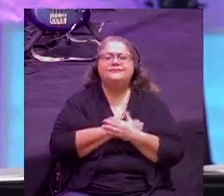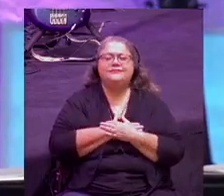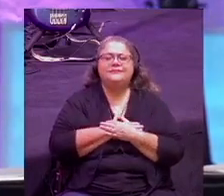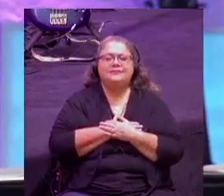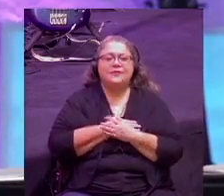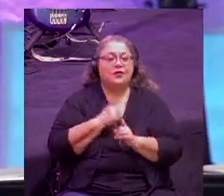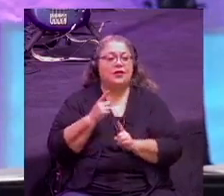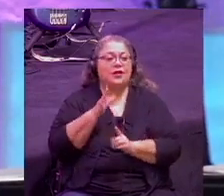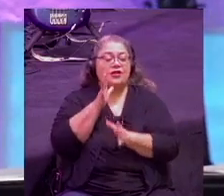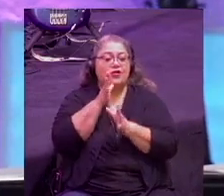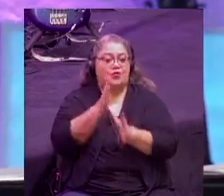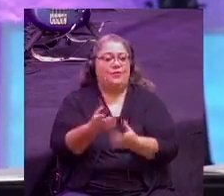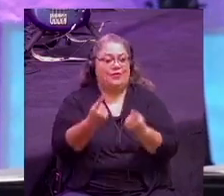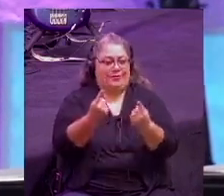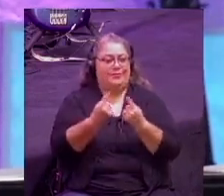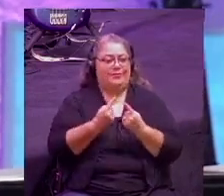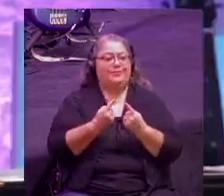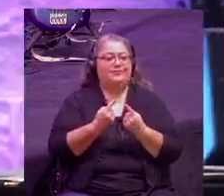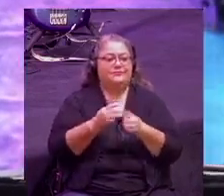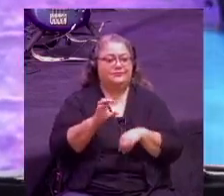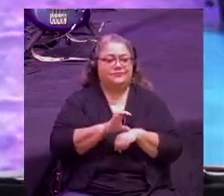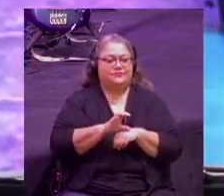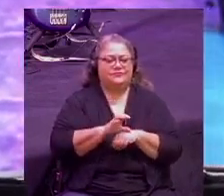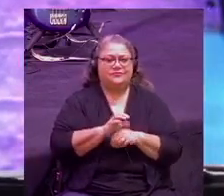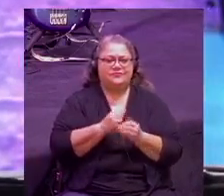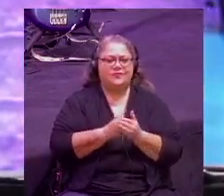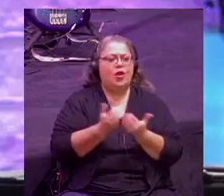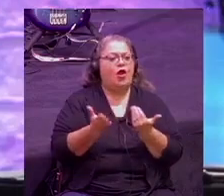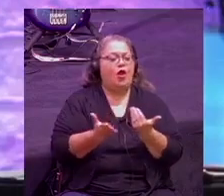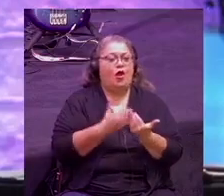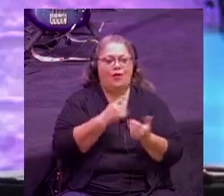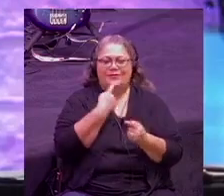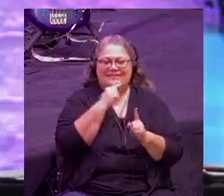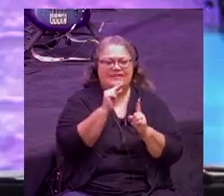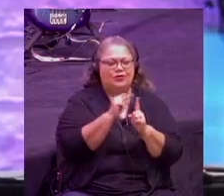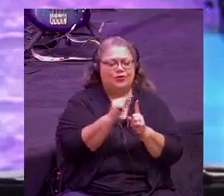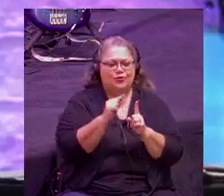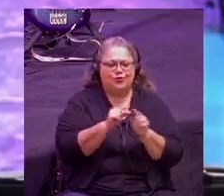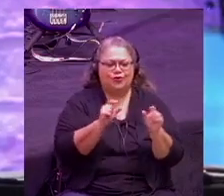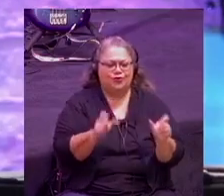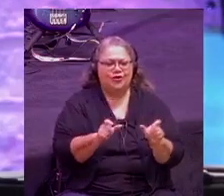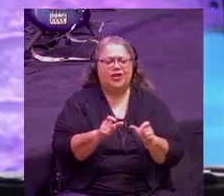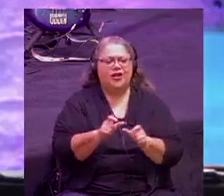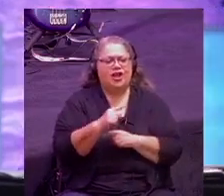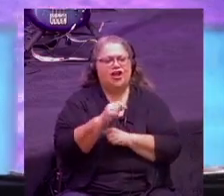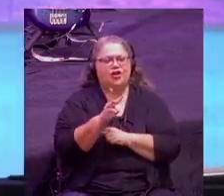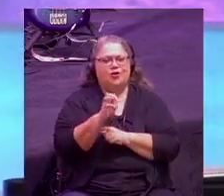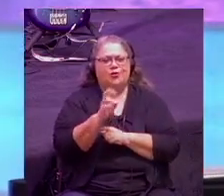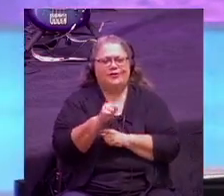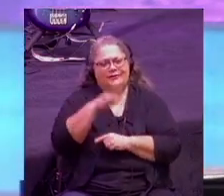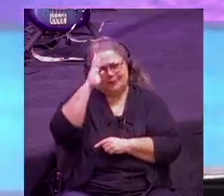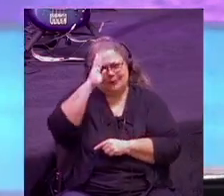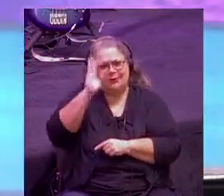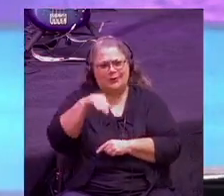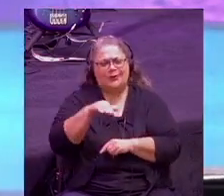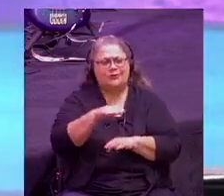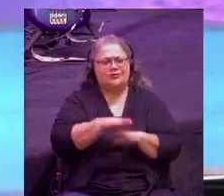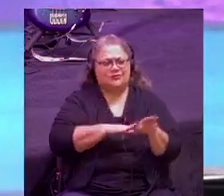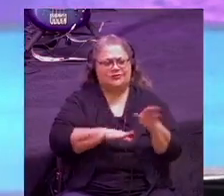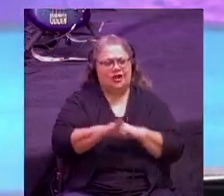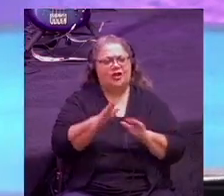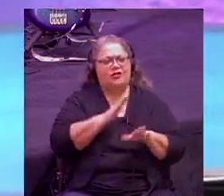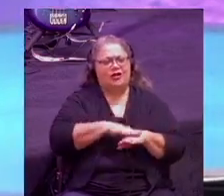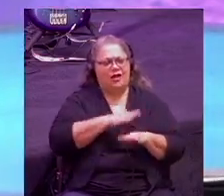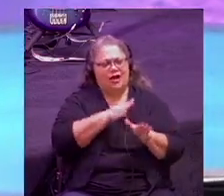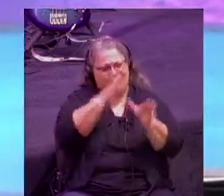grandmother come in this week and she said, almost verbatim, you guys. She said, Gwen, I know the hand of God is on my